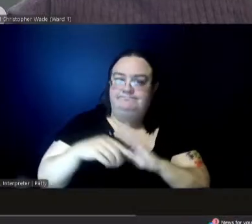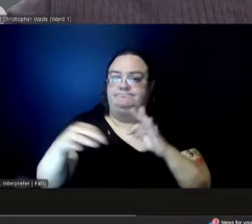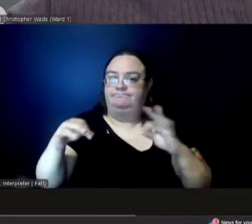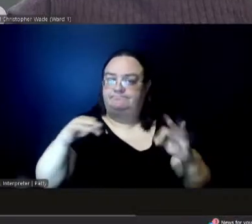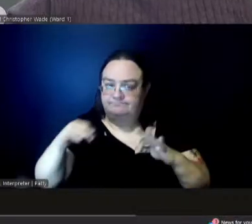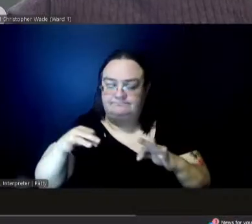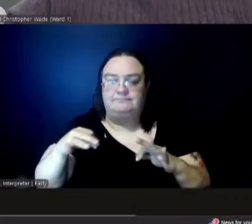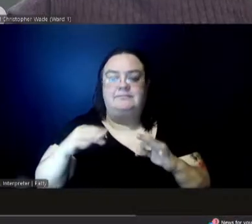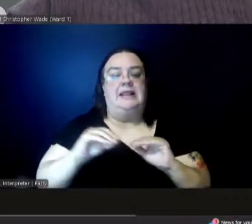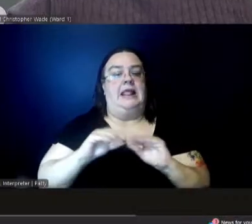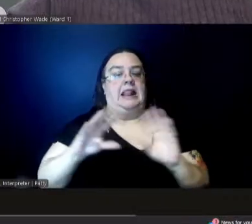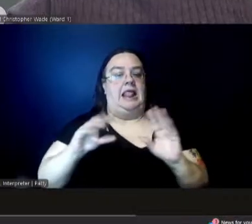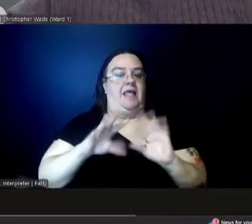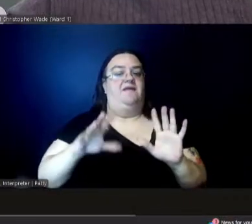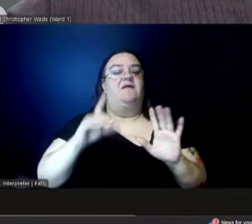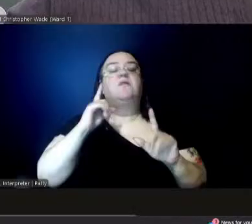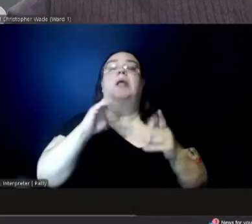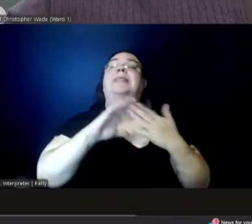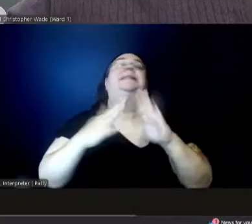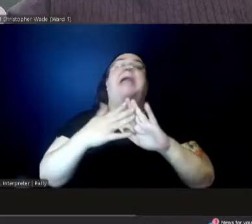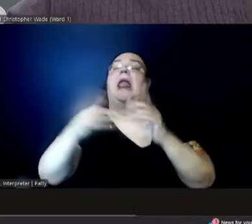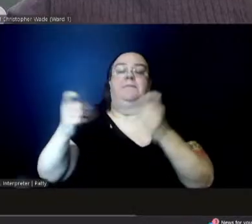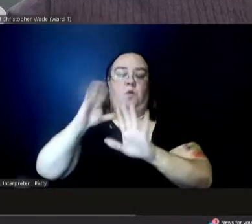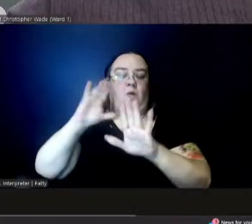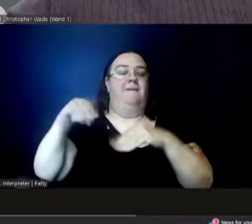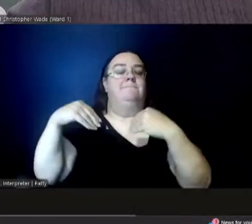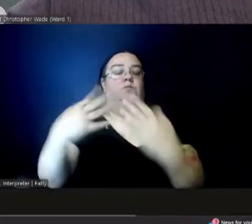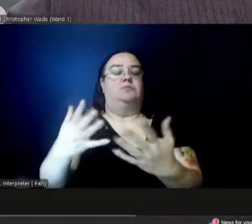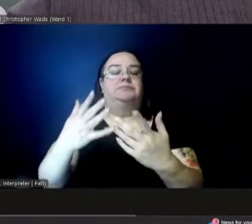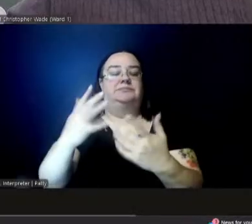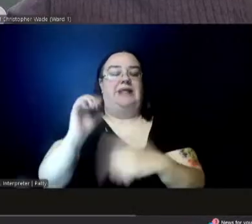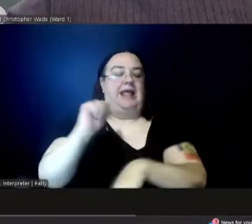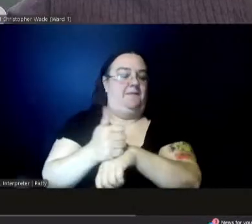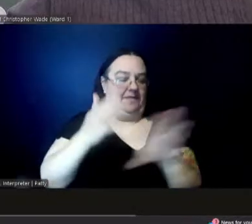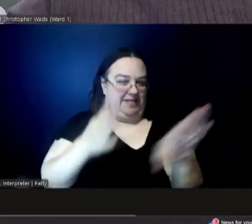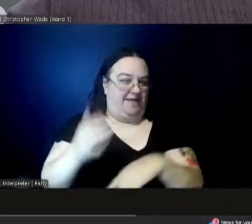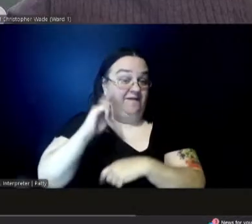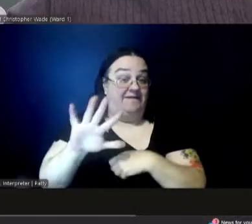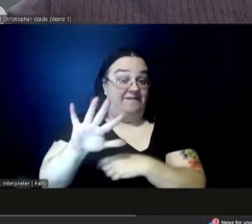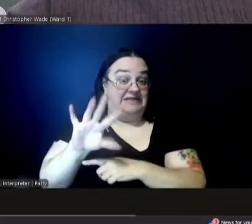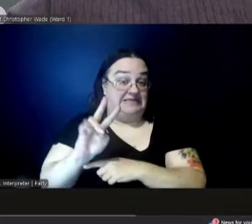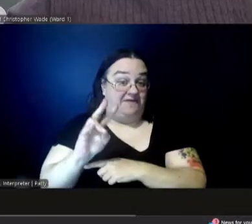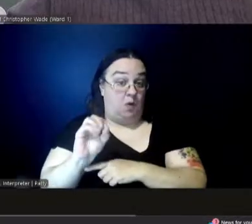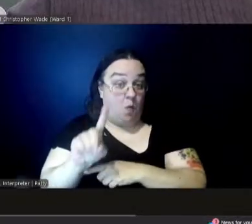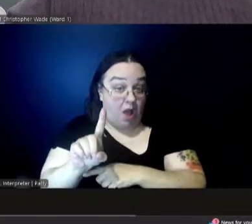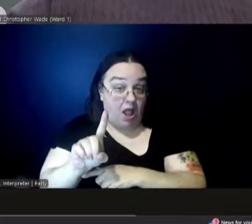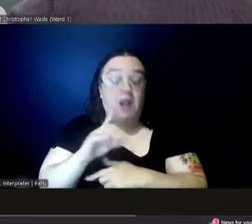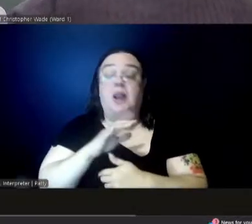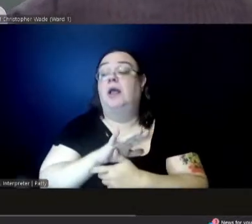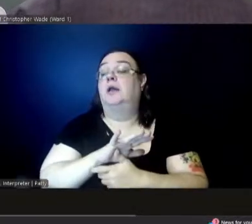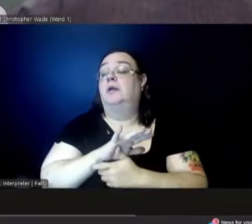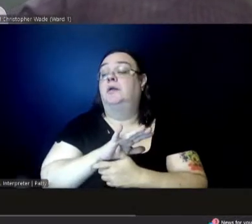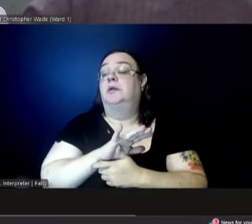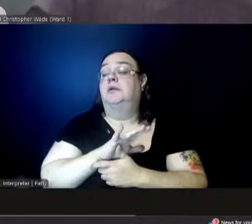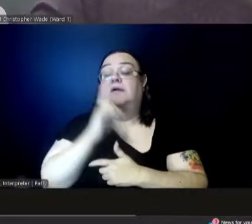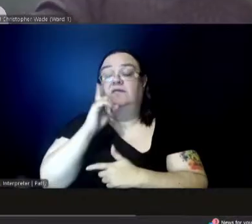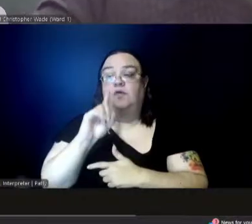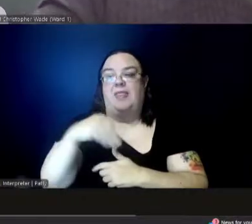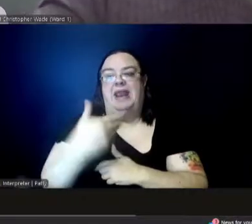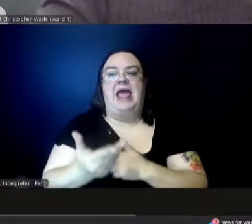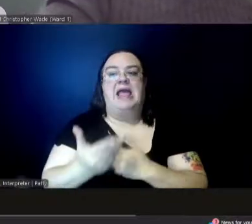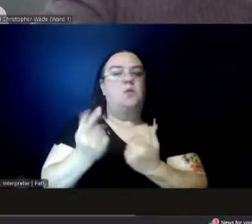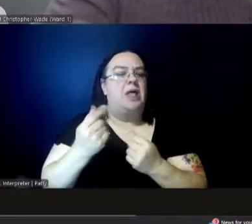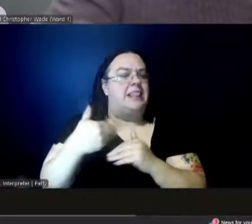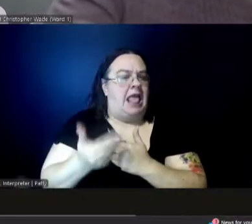or the town administrator is going to present the implementation plan for 5701 and for the next steps on